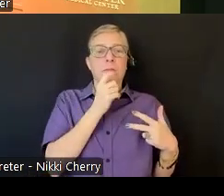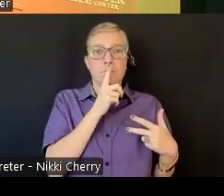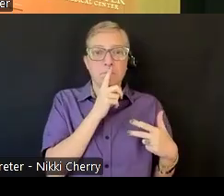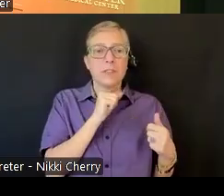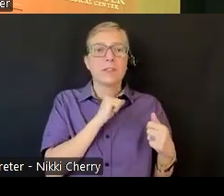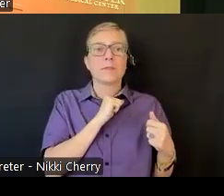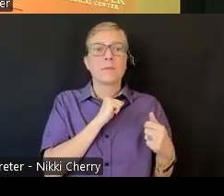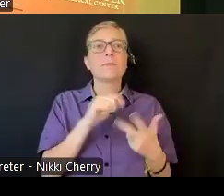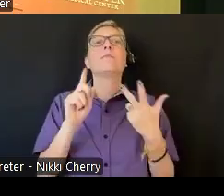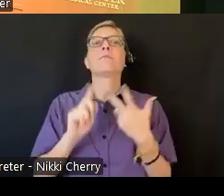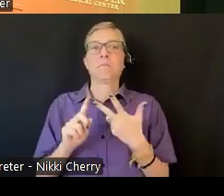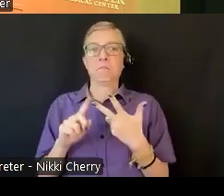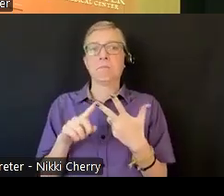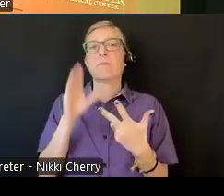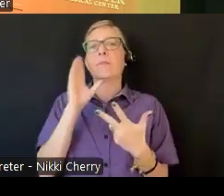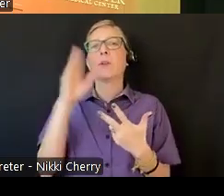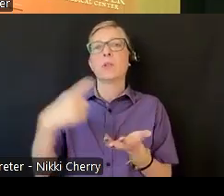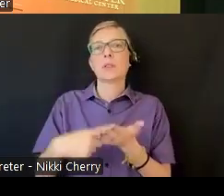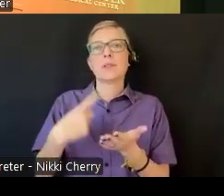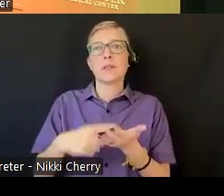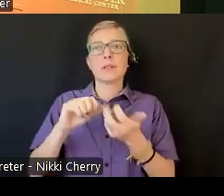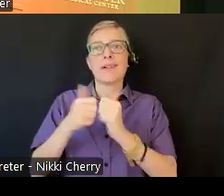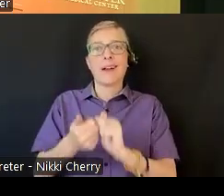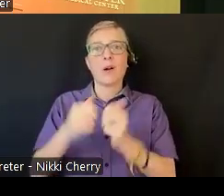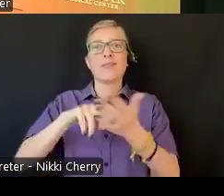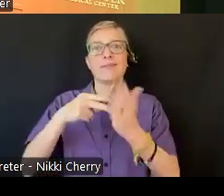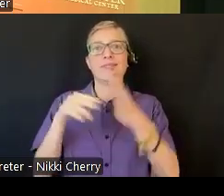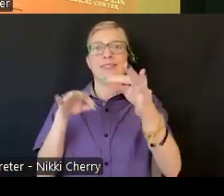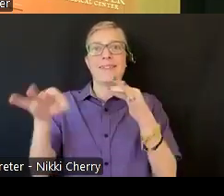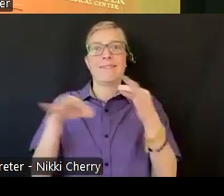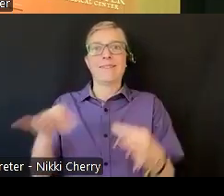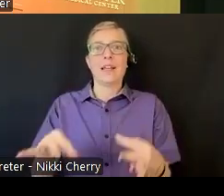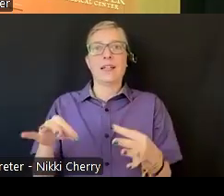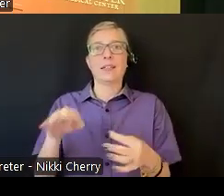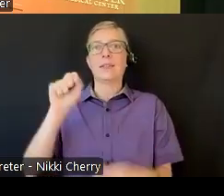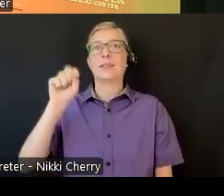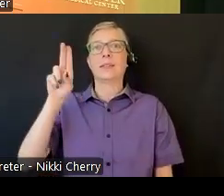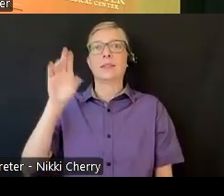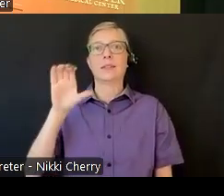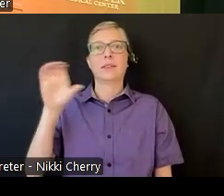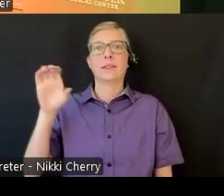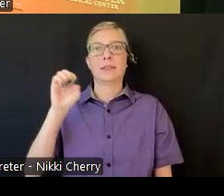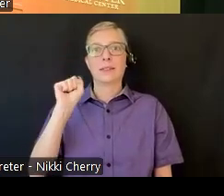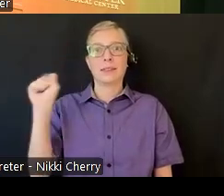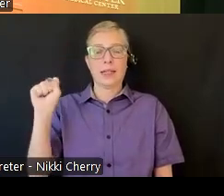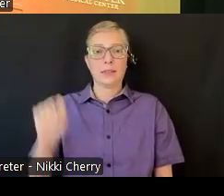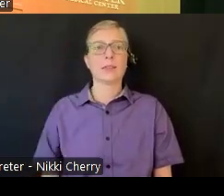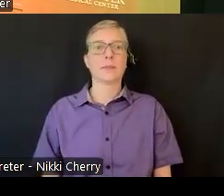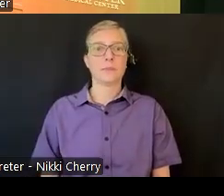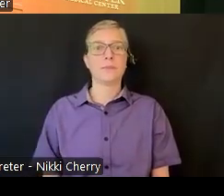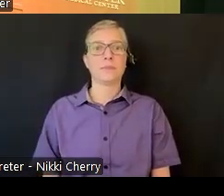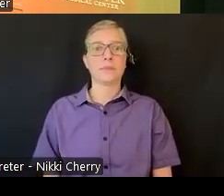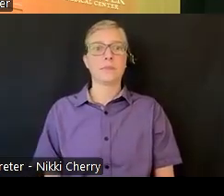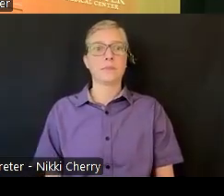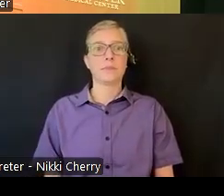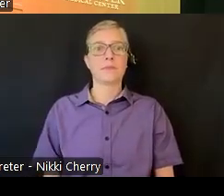should we define success? And also thinking about how do we define a fulfilling